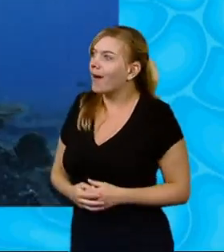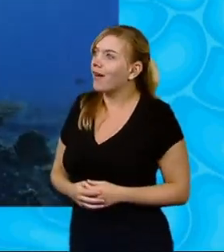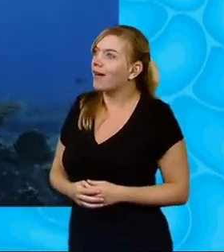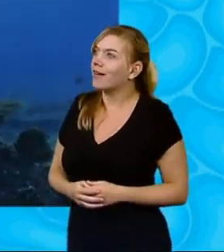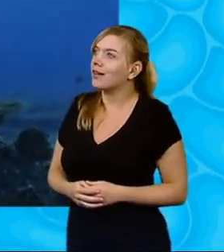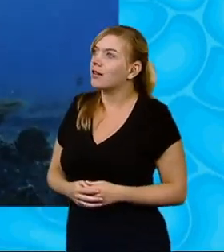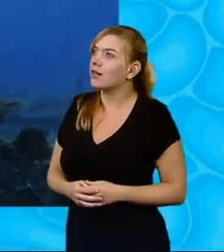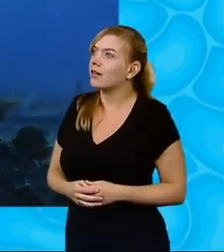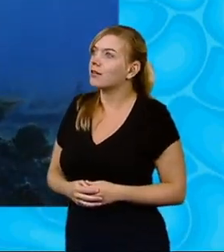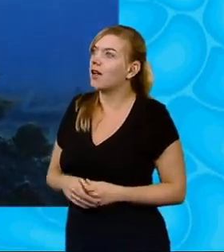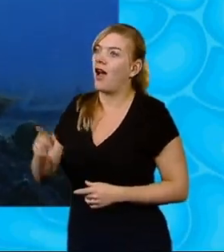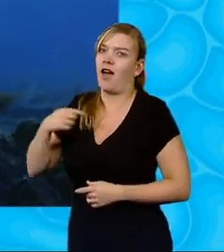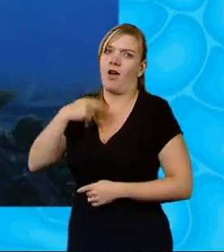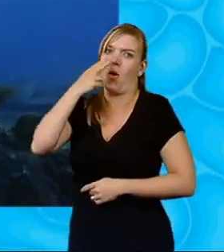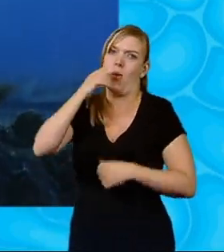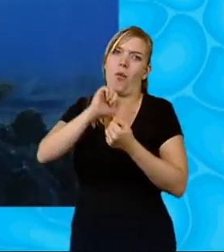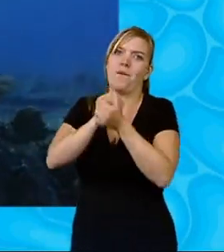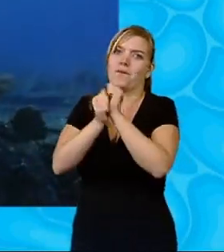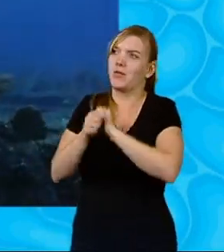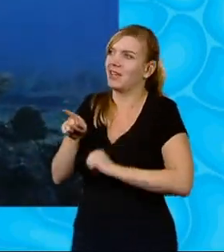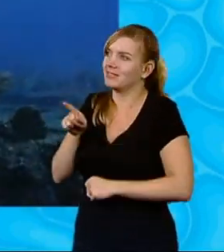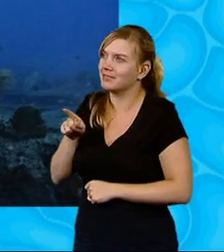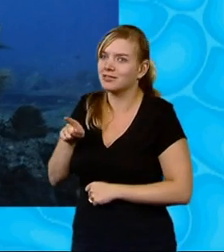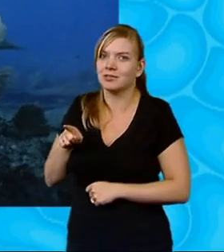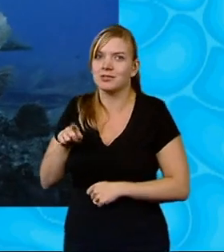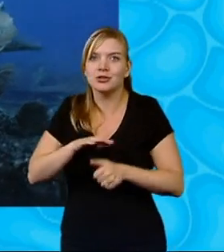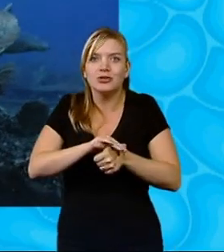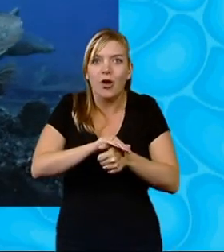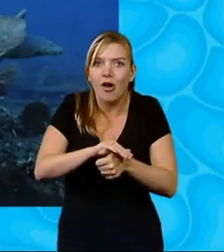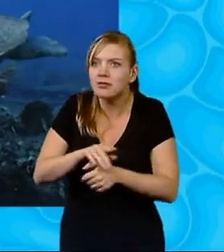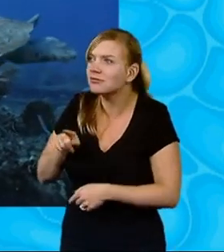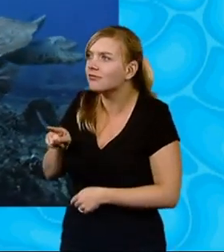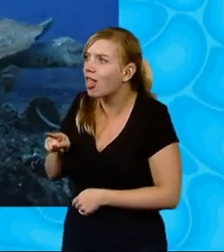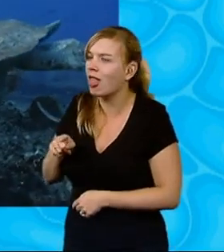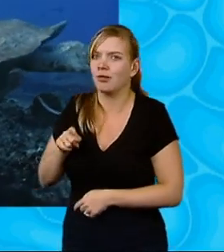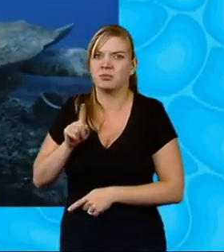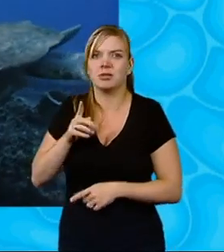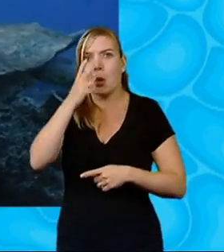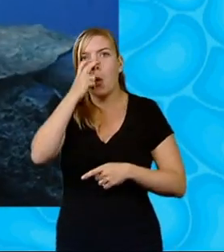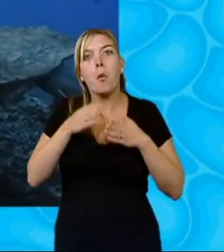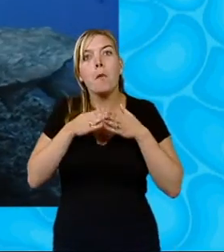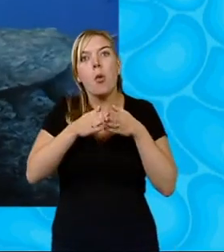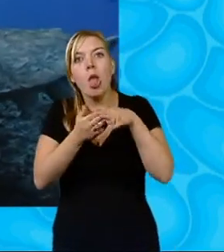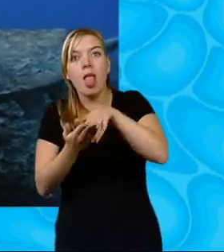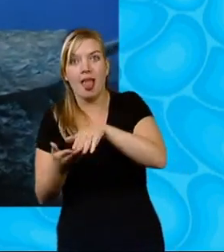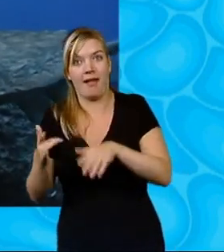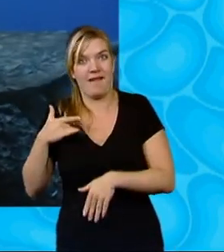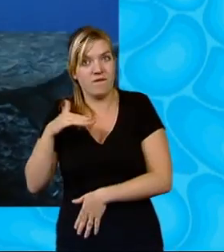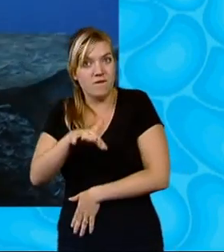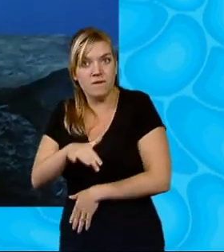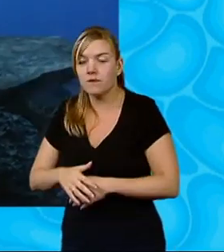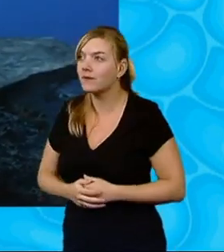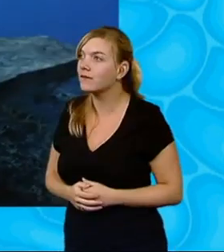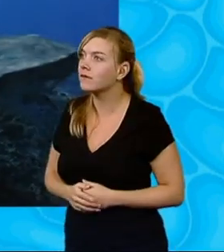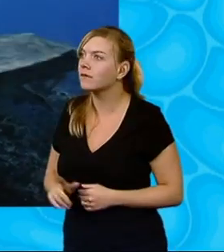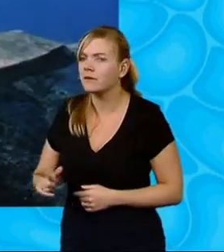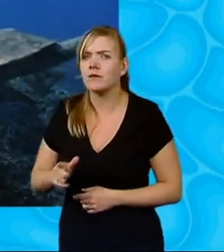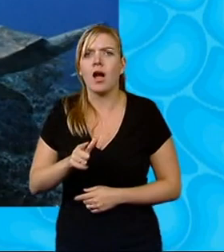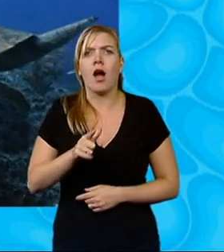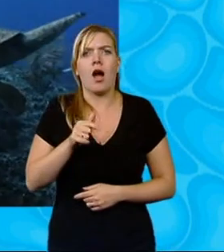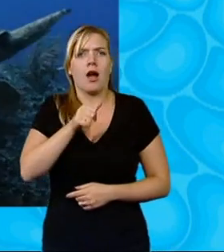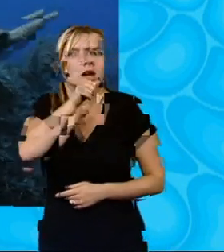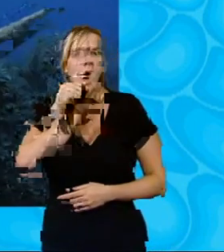There's my old friend Seymour the sea turtle. He lives in an old shipwreck. It's all so pretty, but none of these